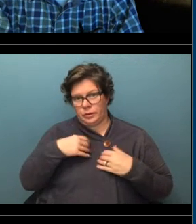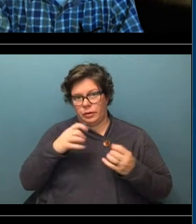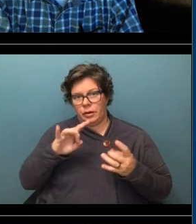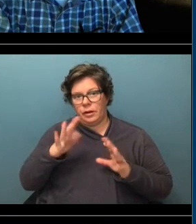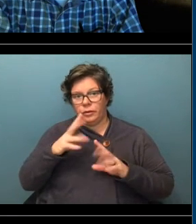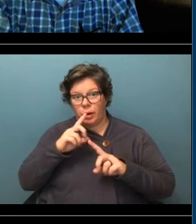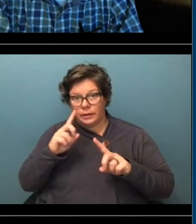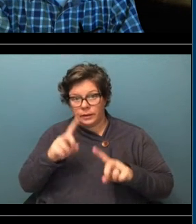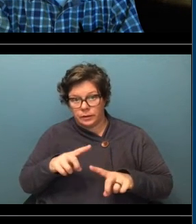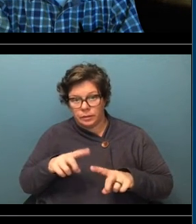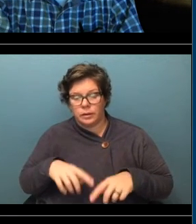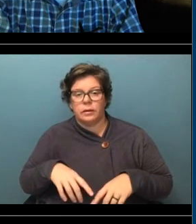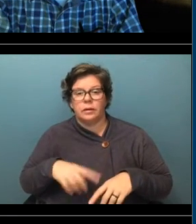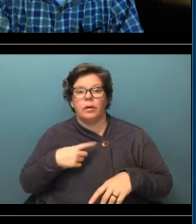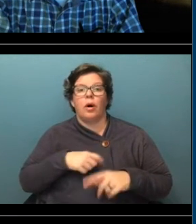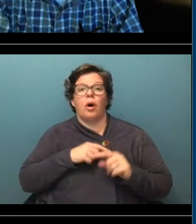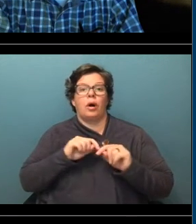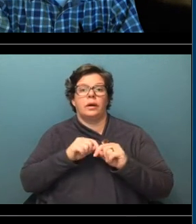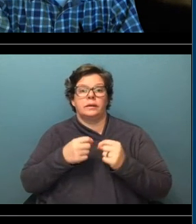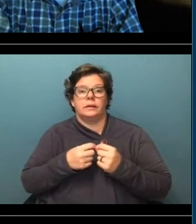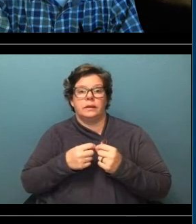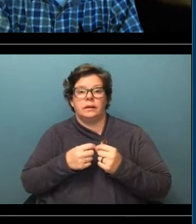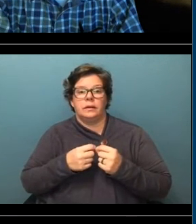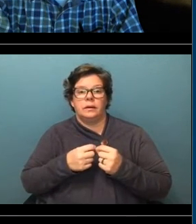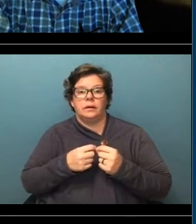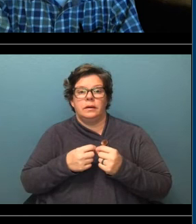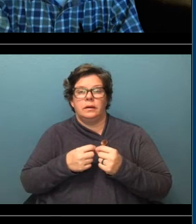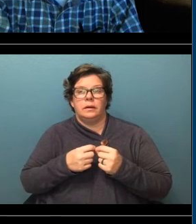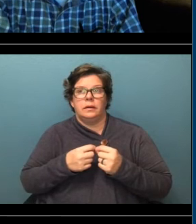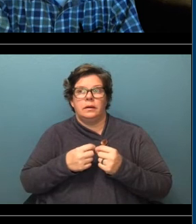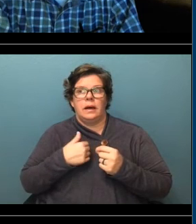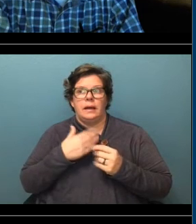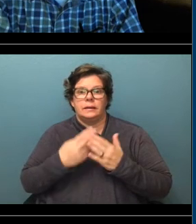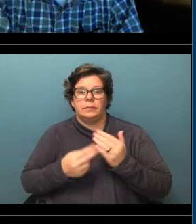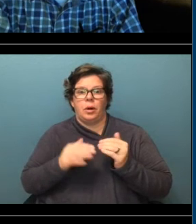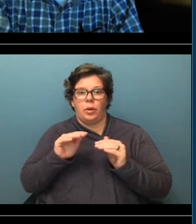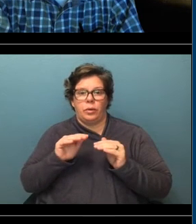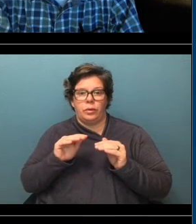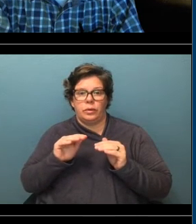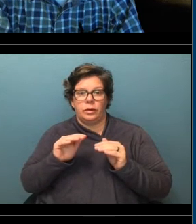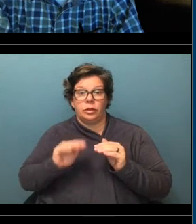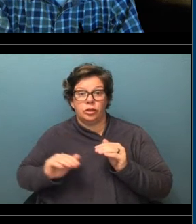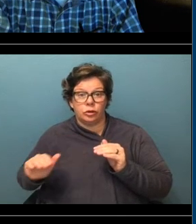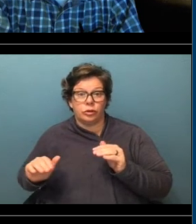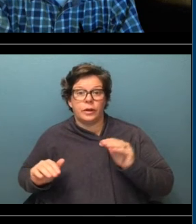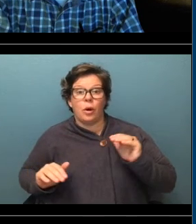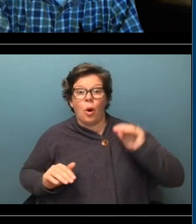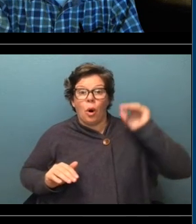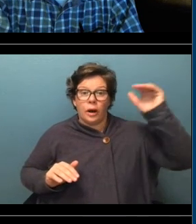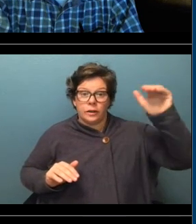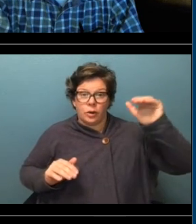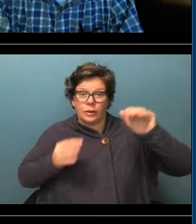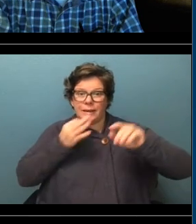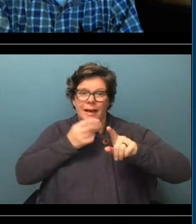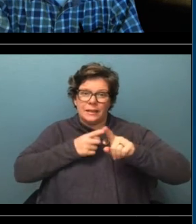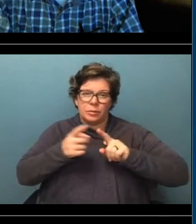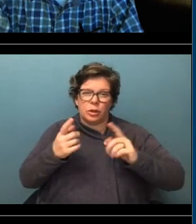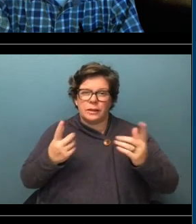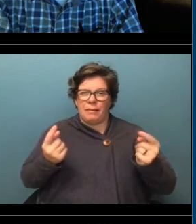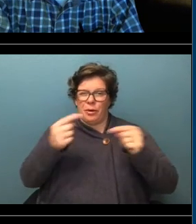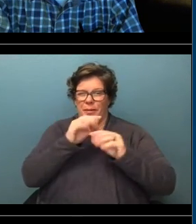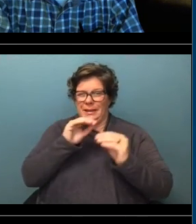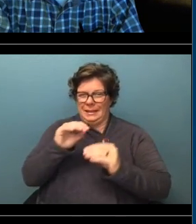response. Our team has both children experts and adult experts, and we've been cross-training for about 2 years now. We